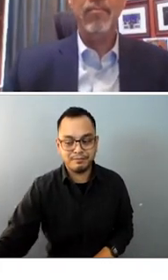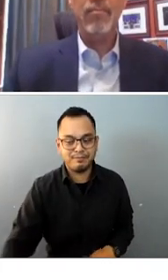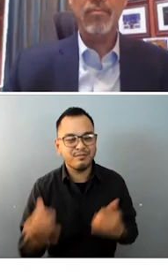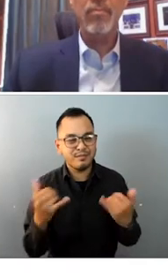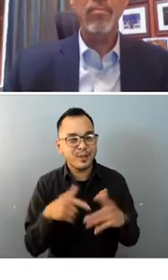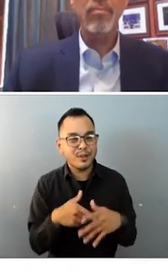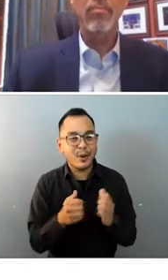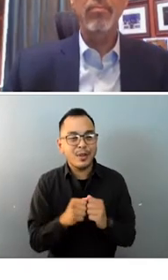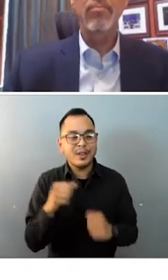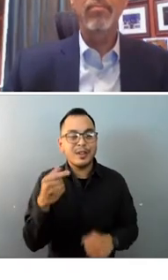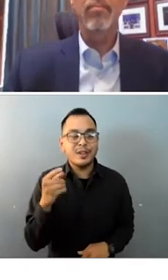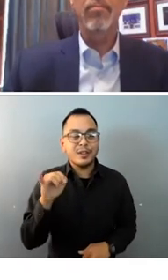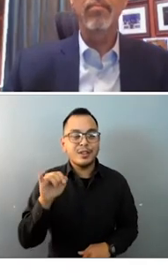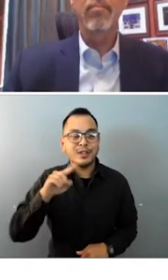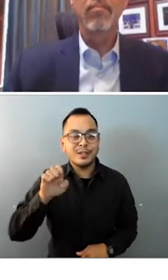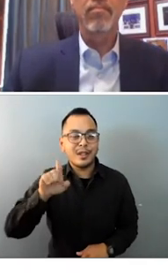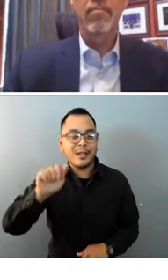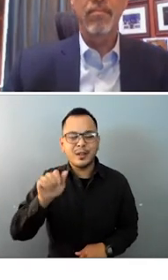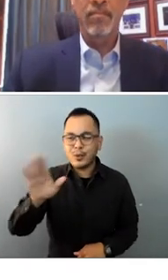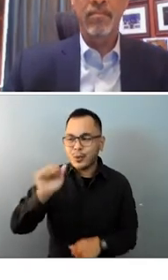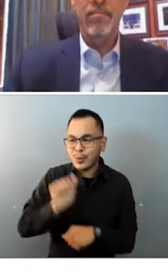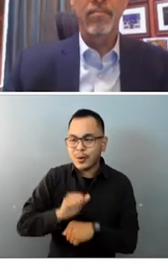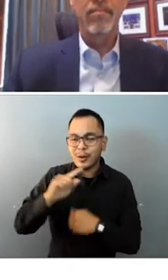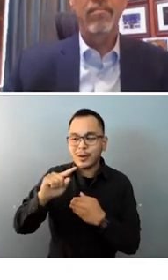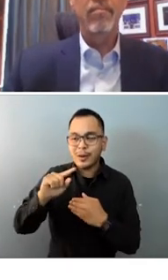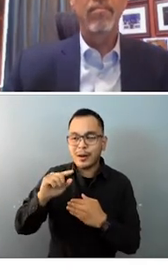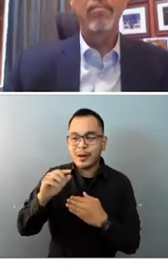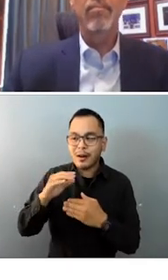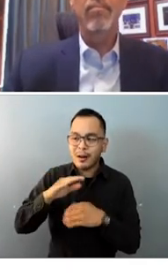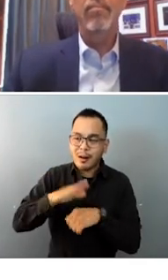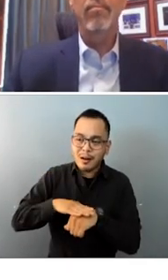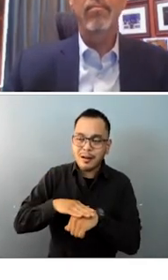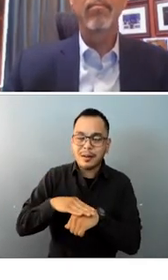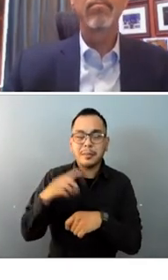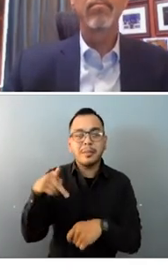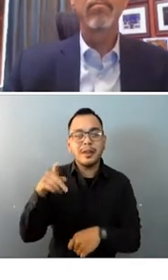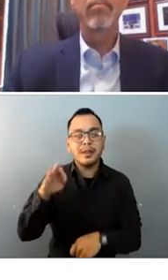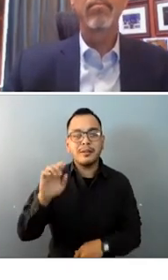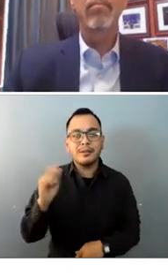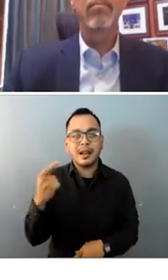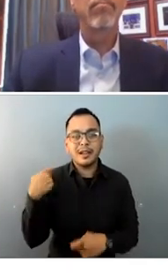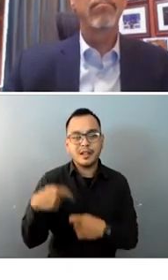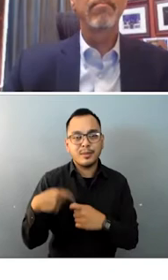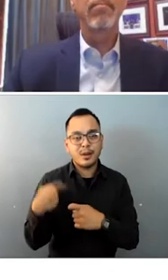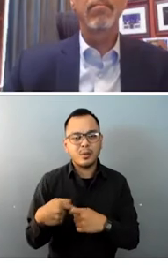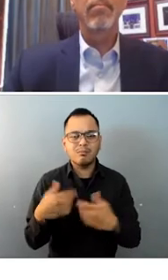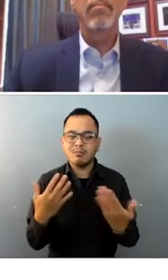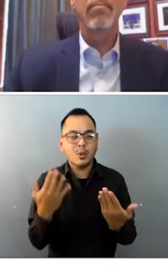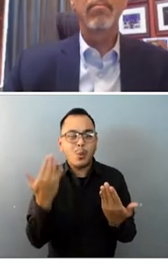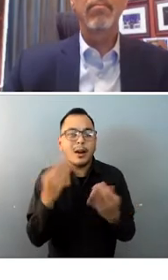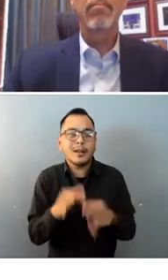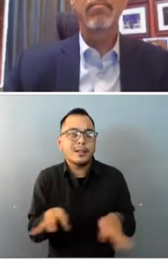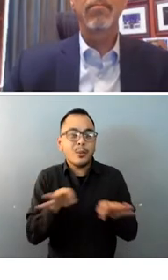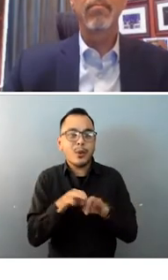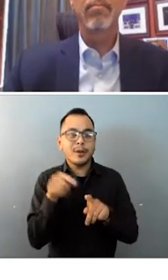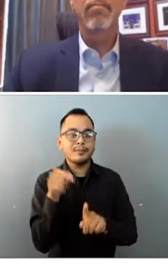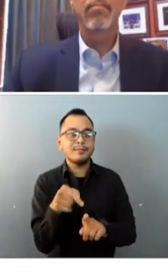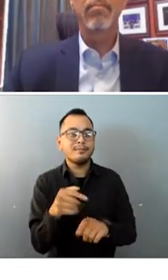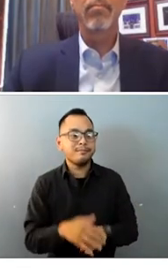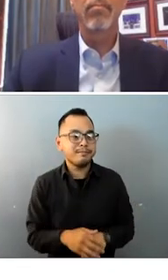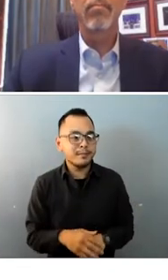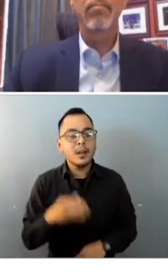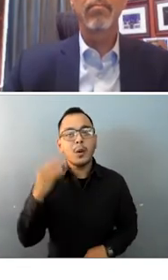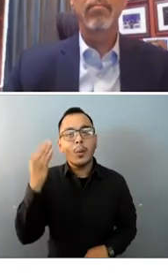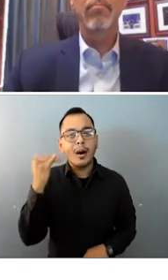and your work around PFLAG en Español. So just in the most basic way, why does it matter?